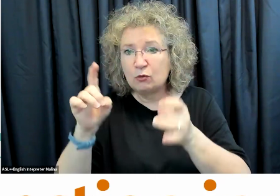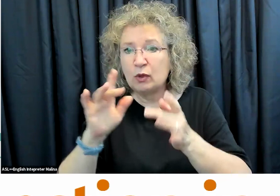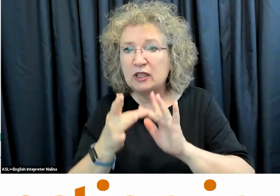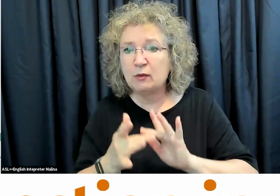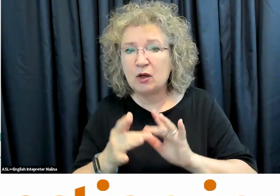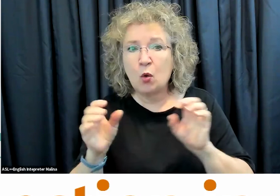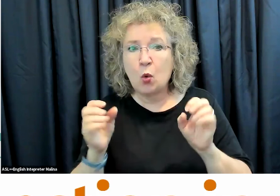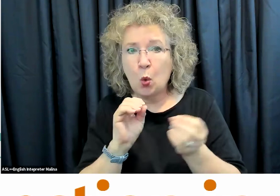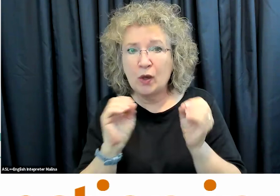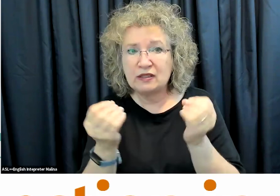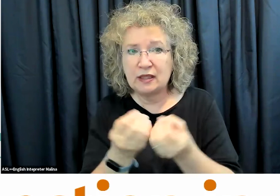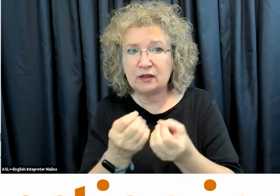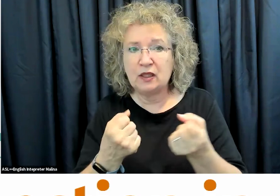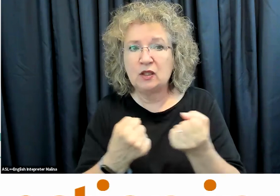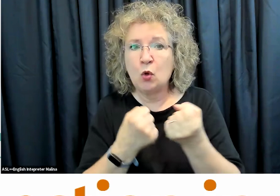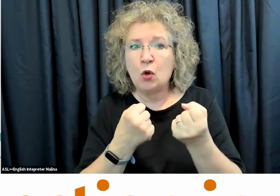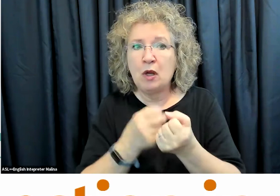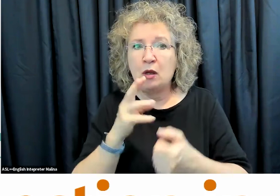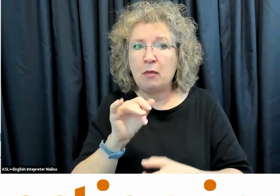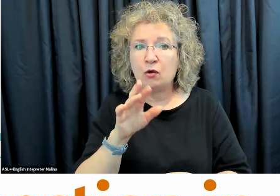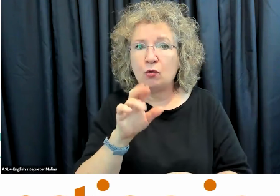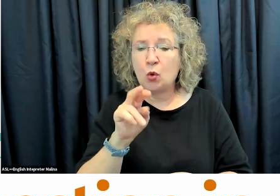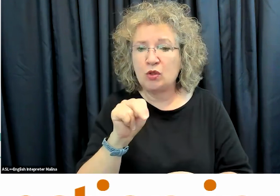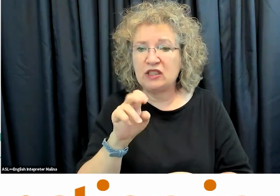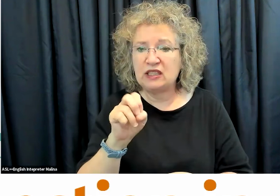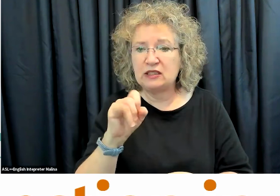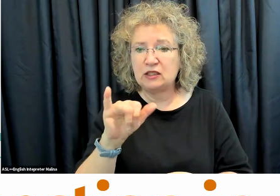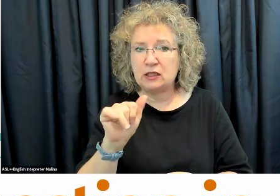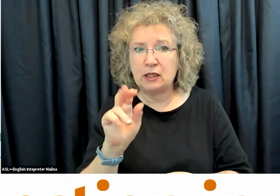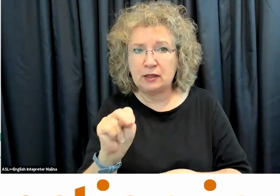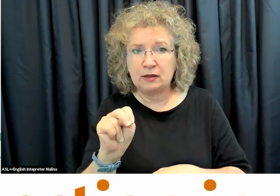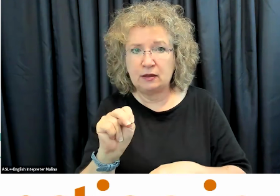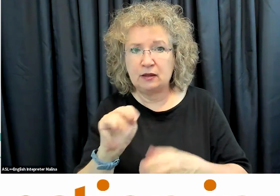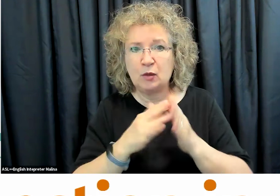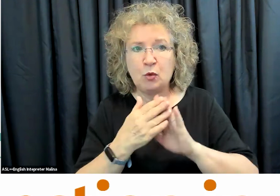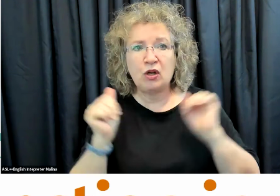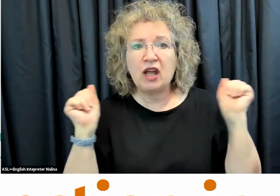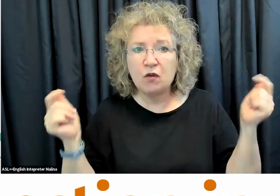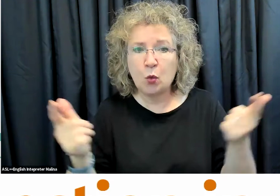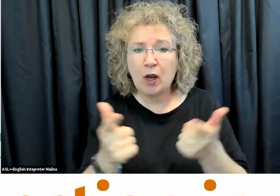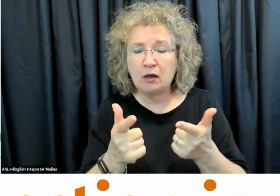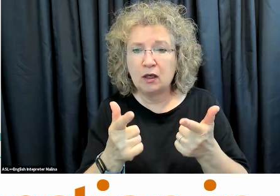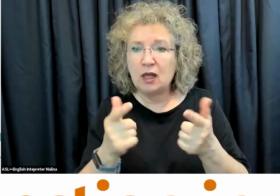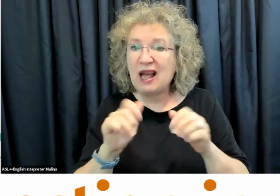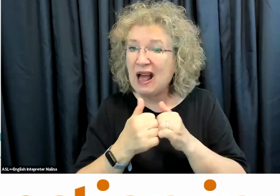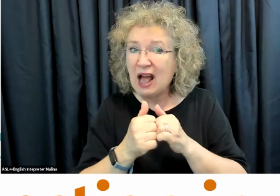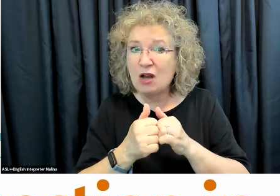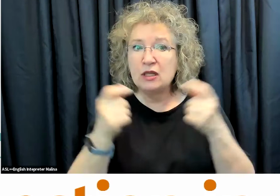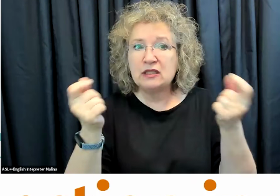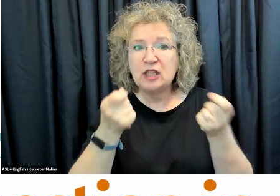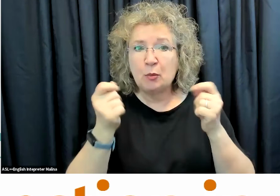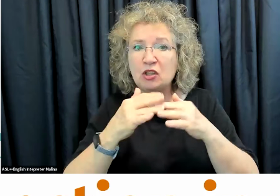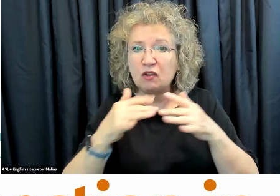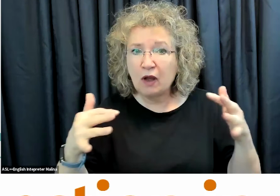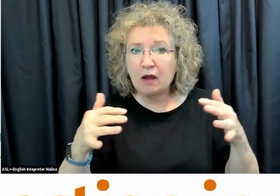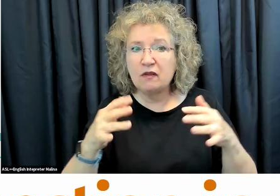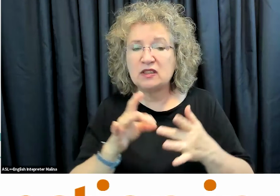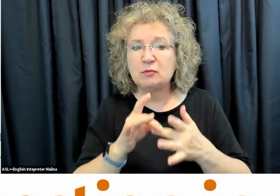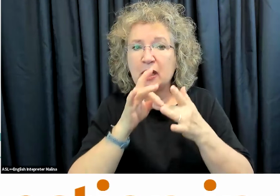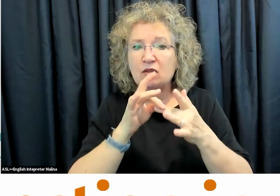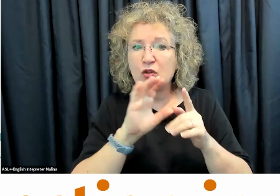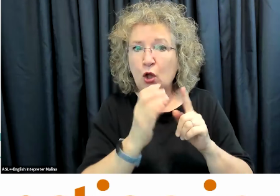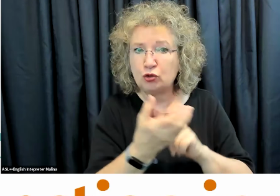and advocating for the diverse and unique cultures of the Micronesian people. Ruby is married with 2 boys